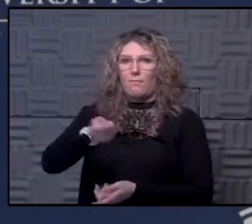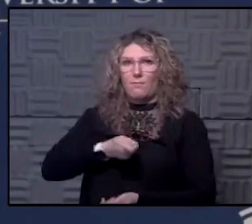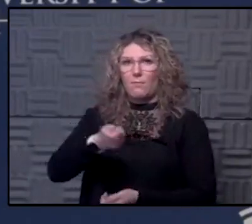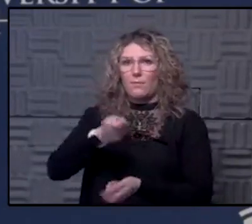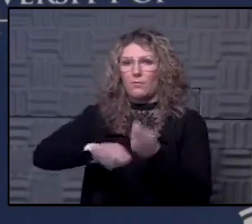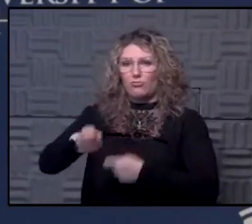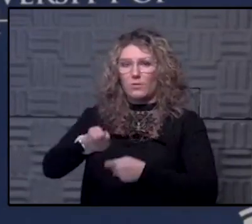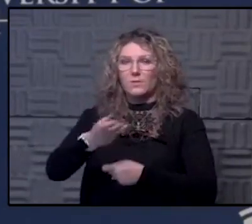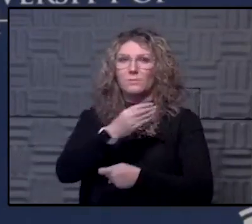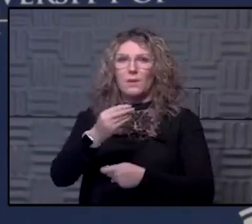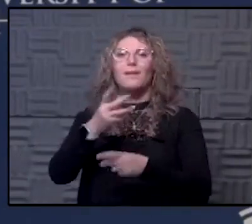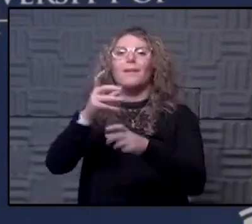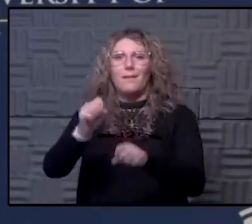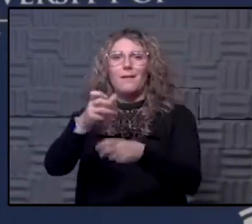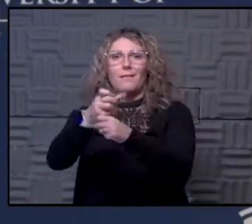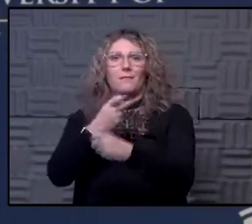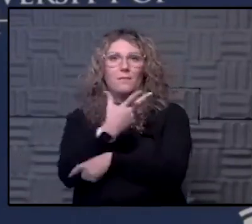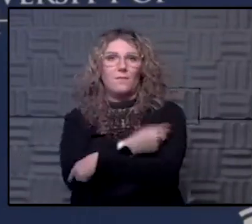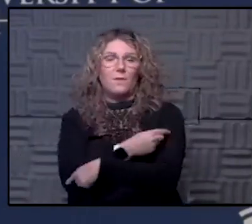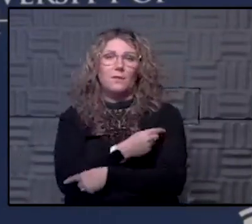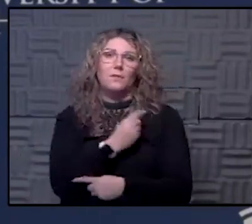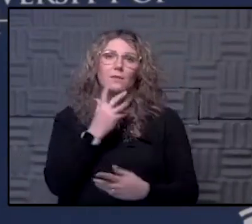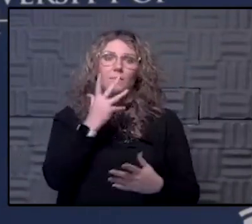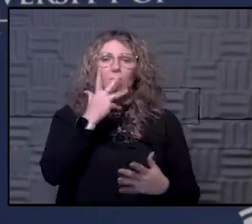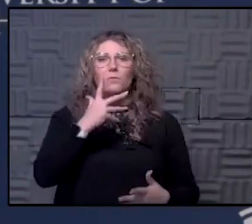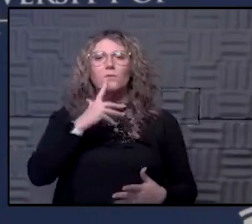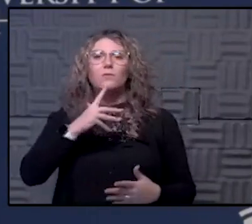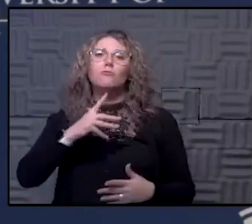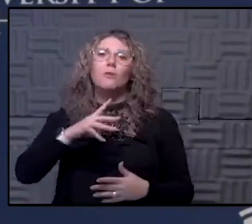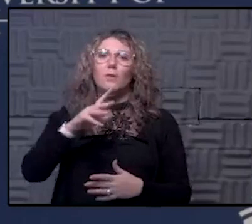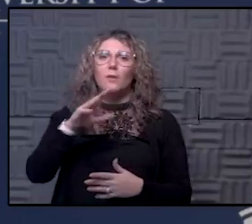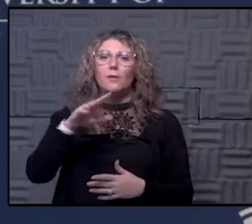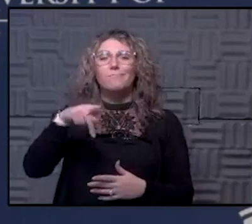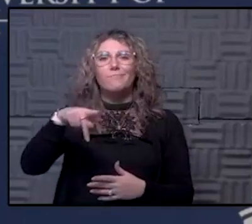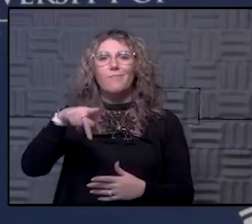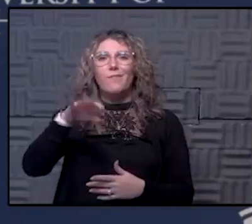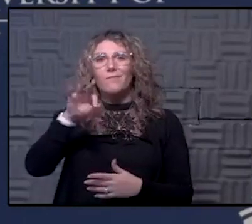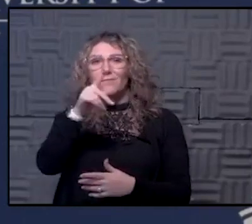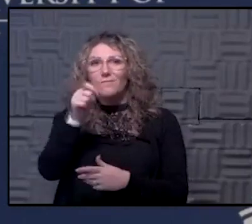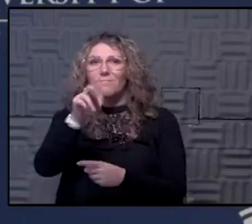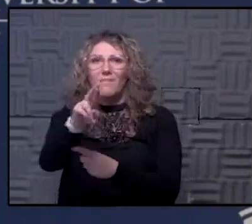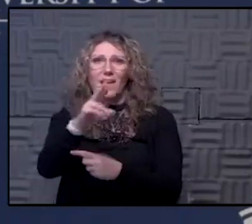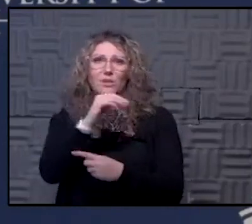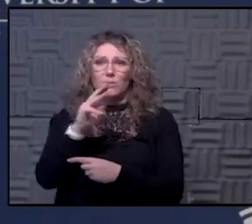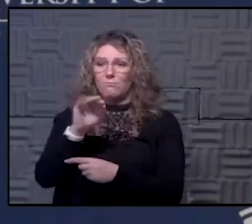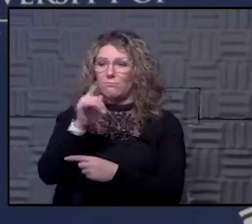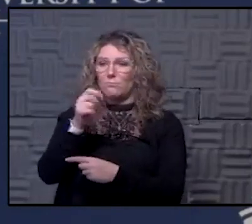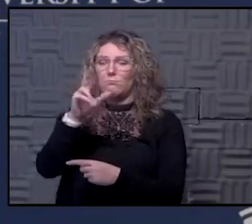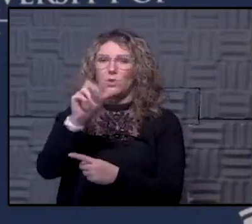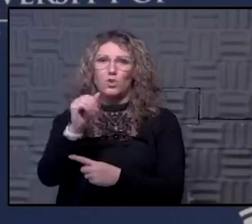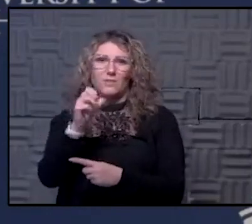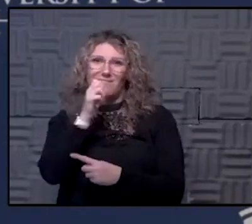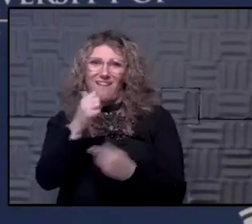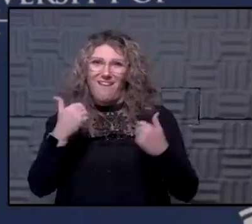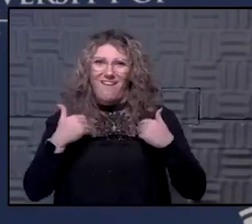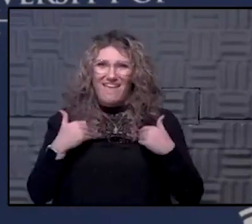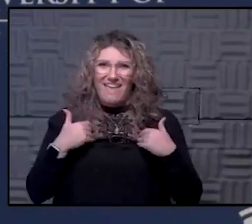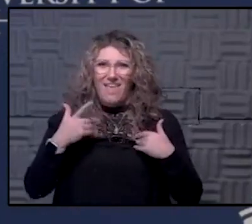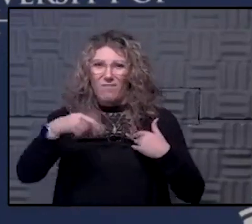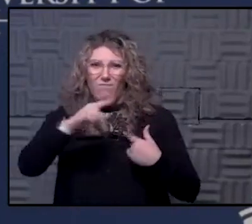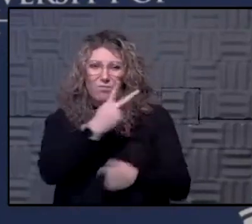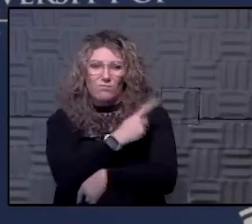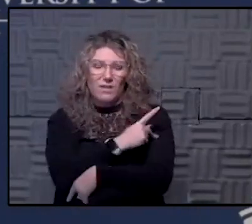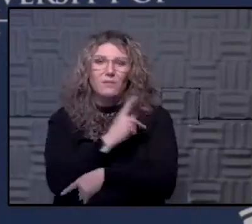receive the vaccine. Unfortunately, in the Pfizer, Moderna trials, they didn't have these patients, so we'll have to get this data as we move